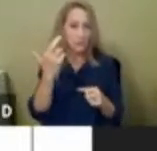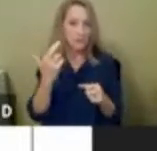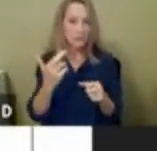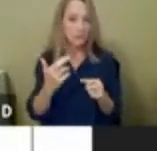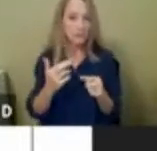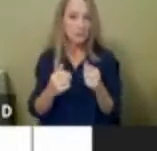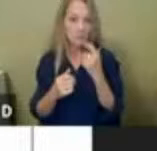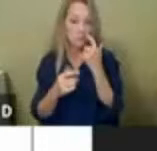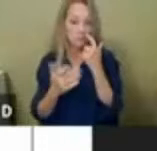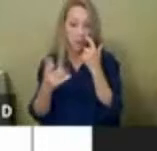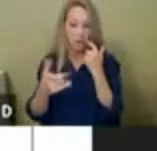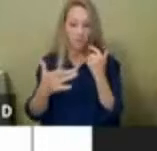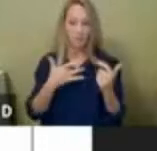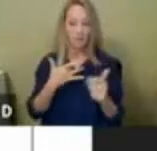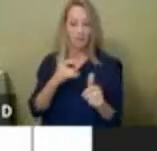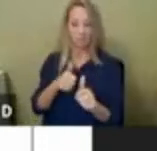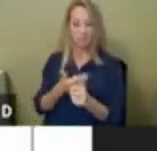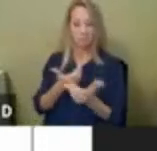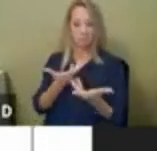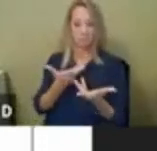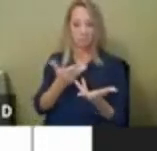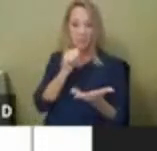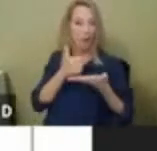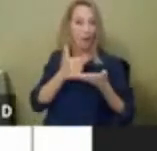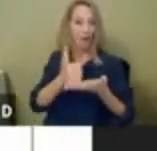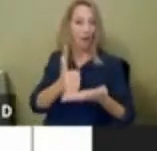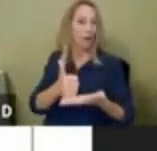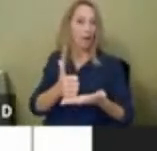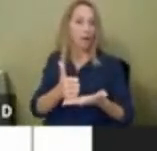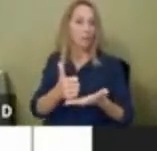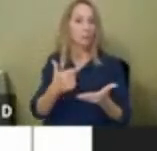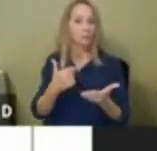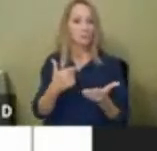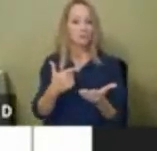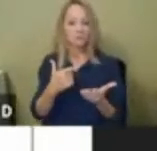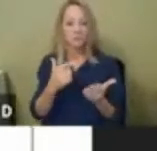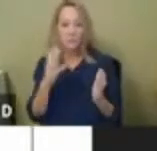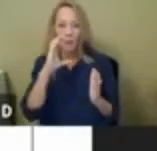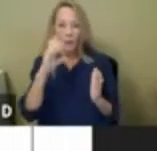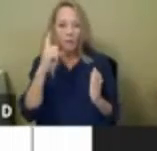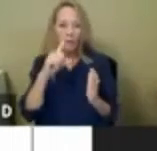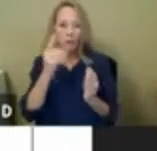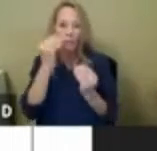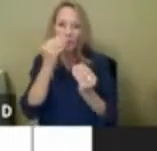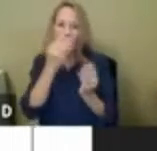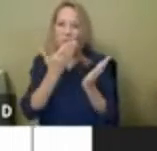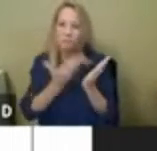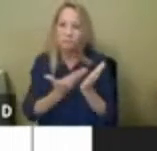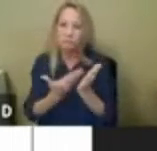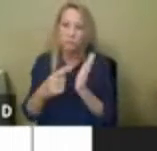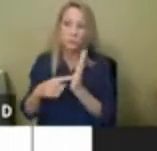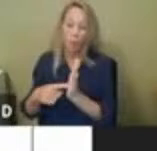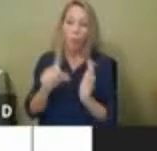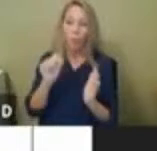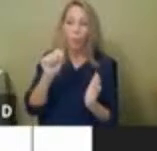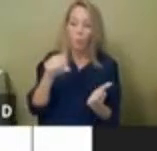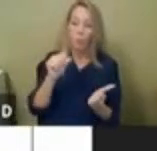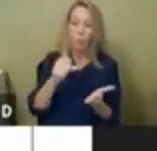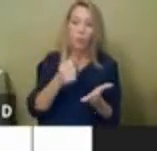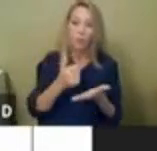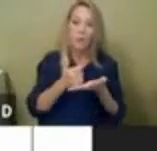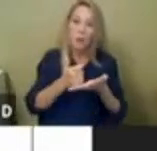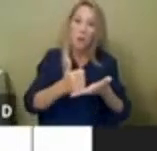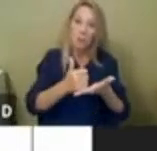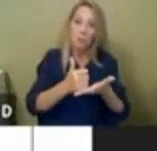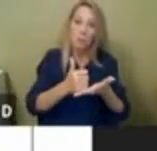they work. And so the more data that we can show that suggests that they do have an impact on, if you don't want to